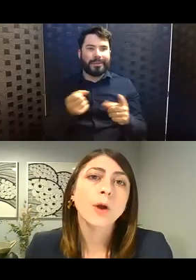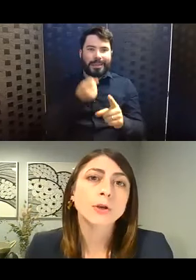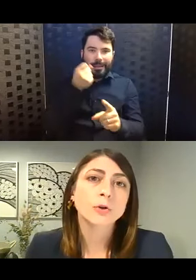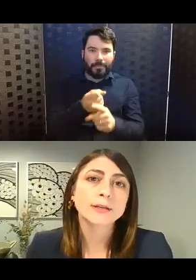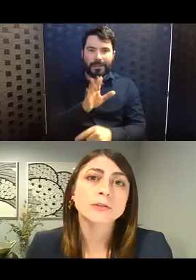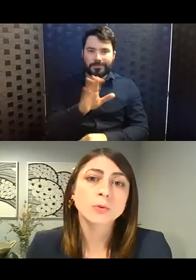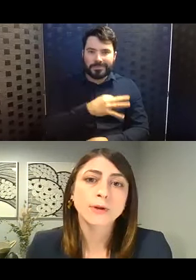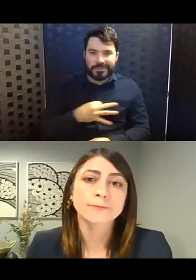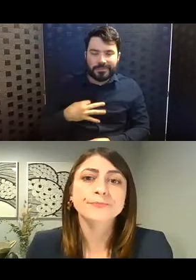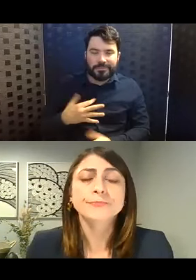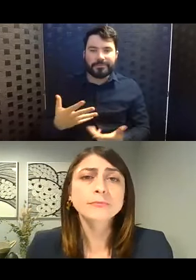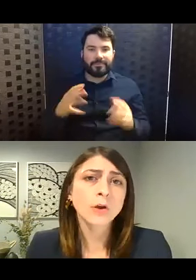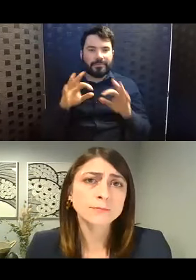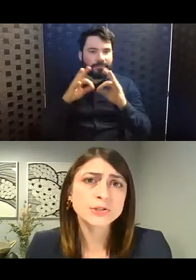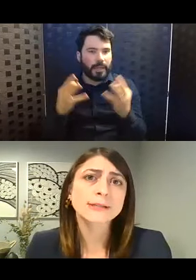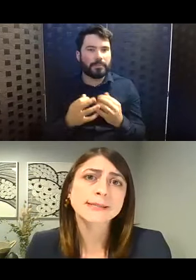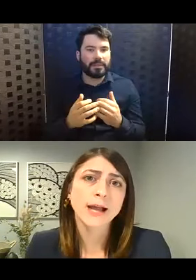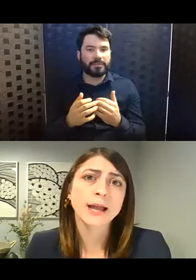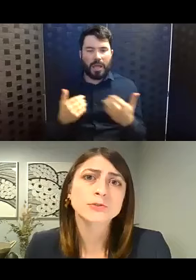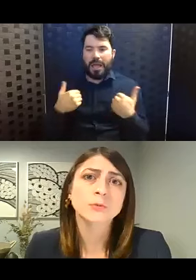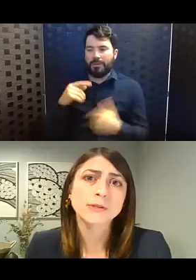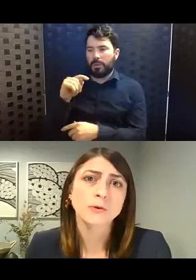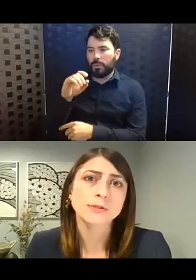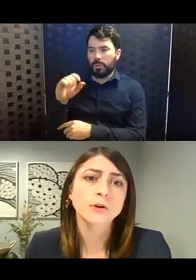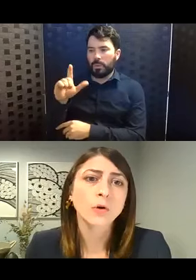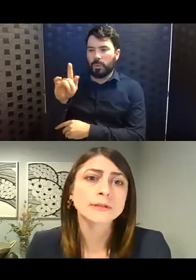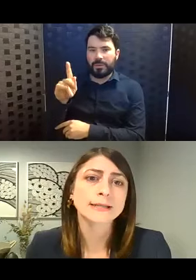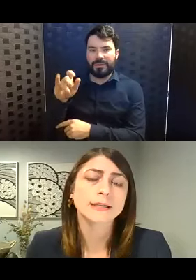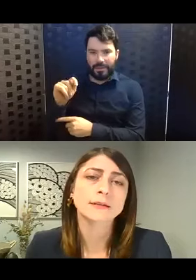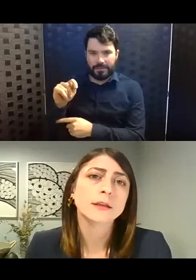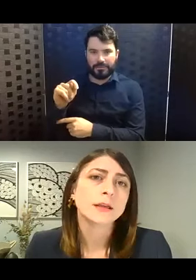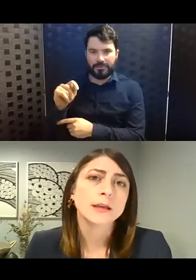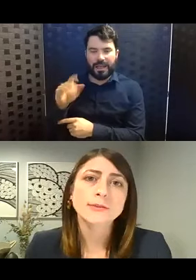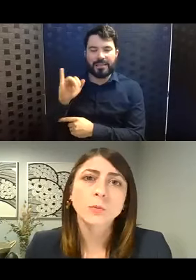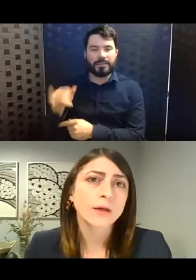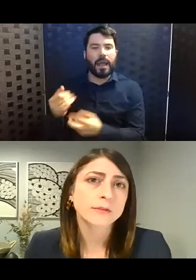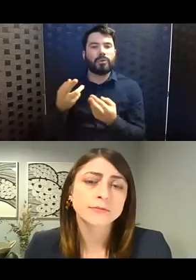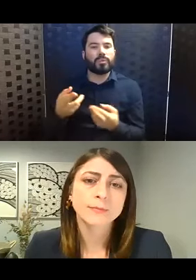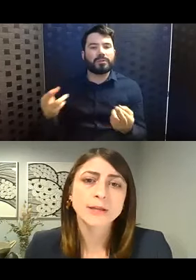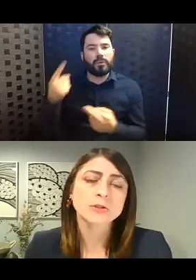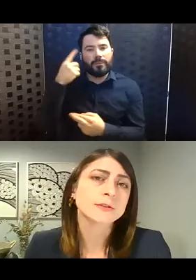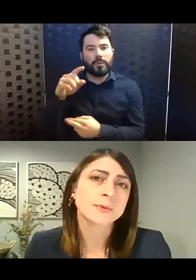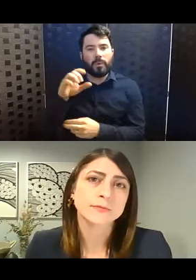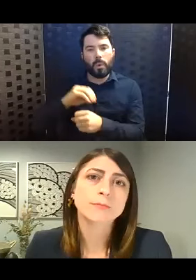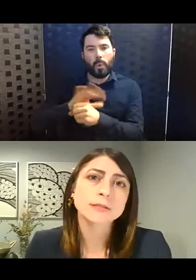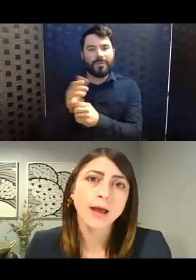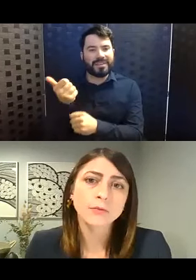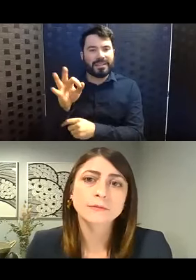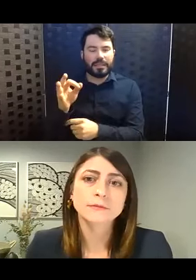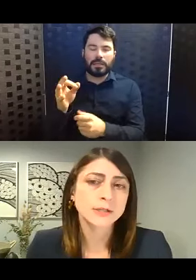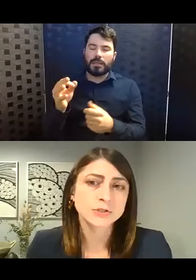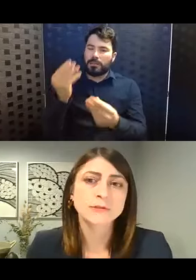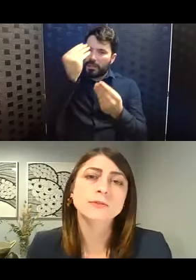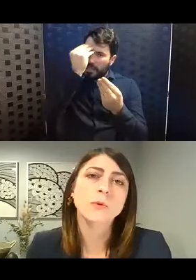so the department created a toolkit called Michigan Psychiatry Resources for COVID-19. It has a wealth of information on specific mental